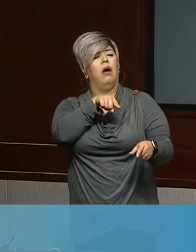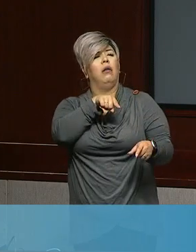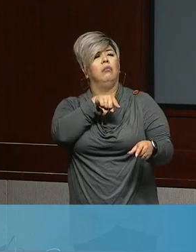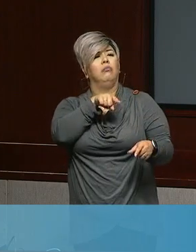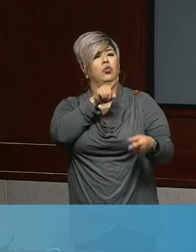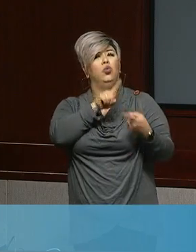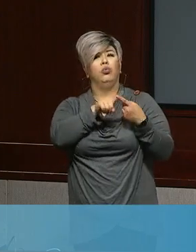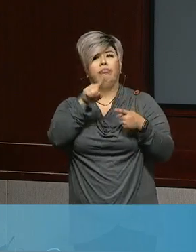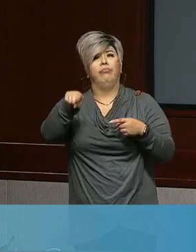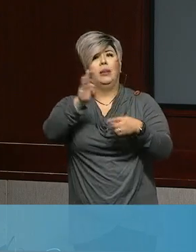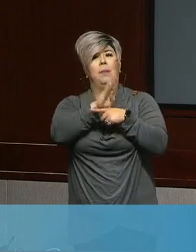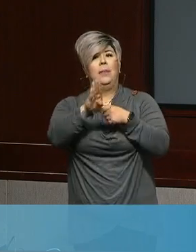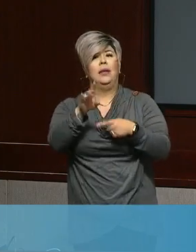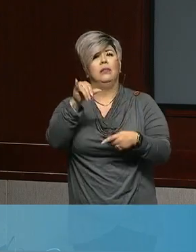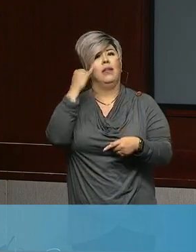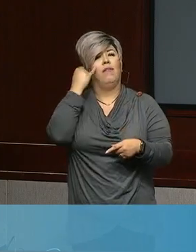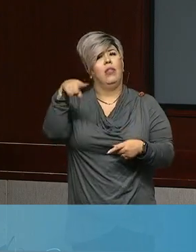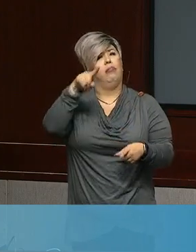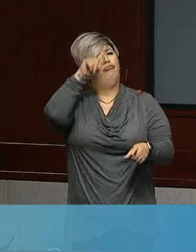then?